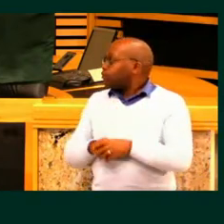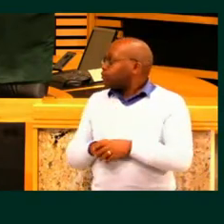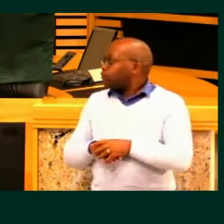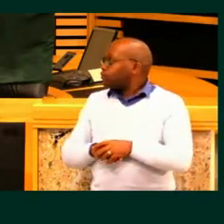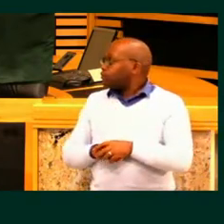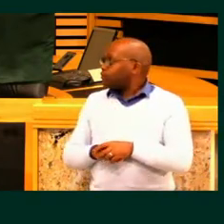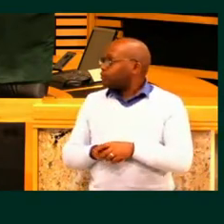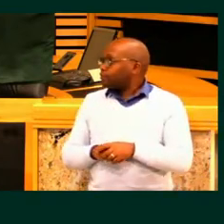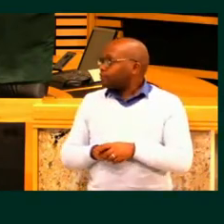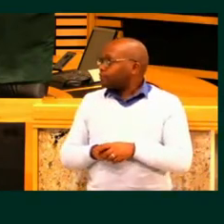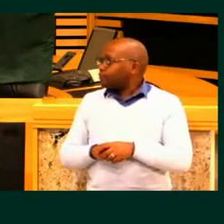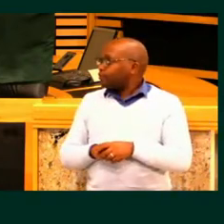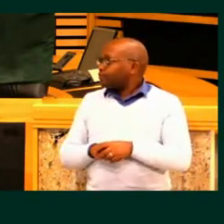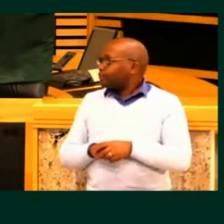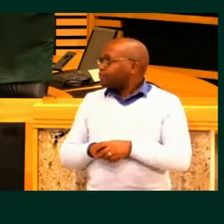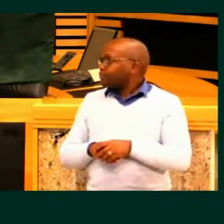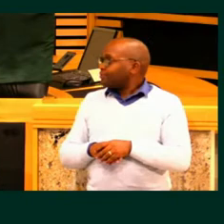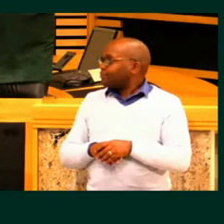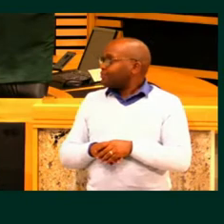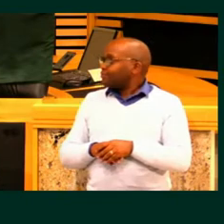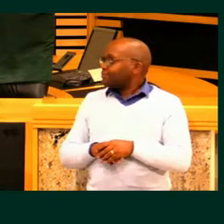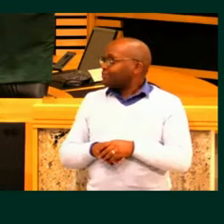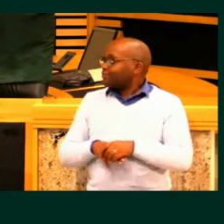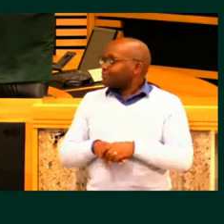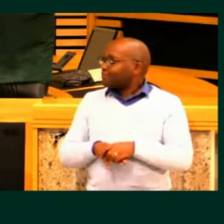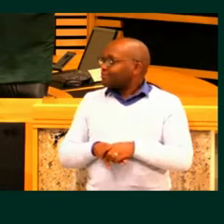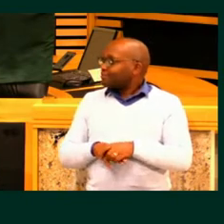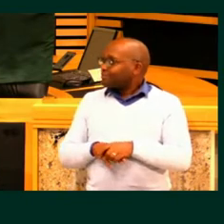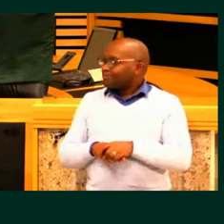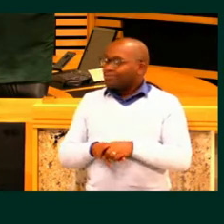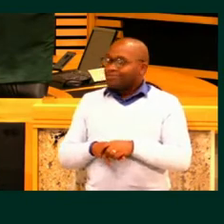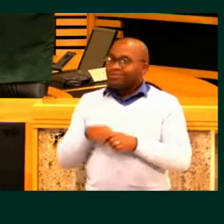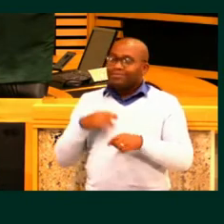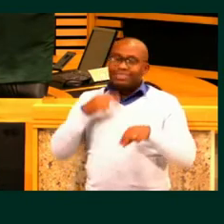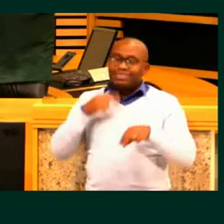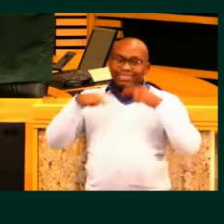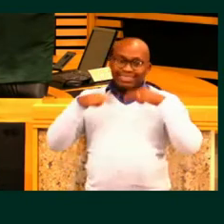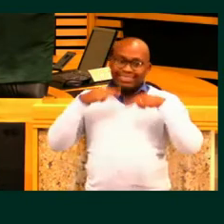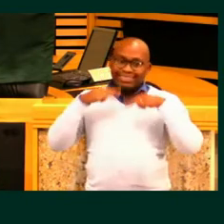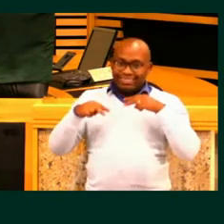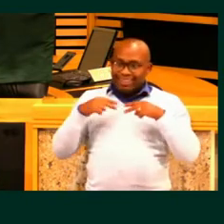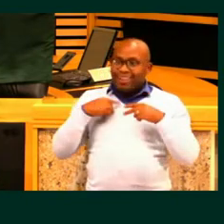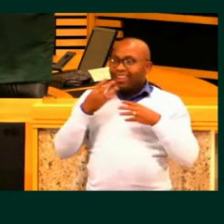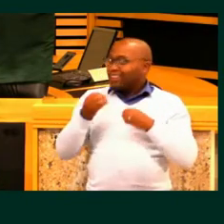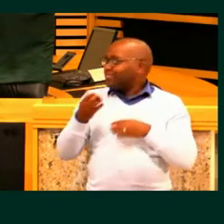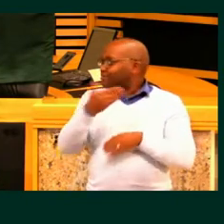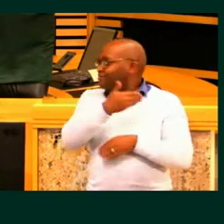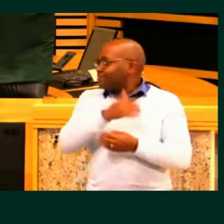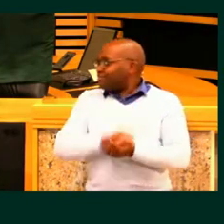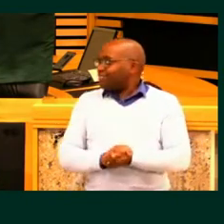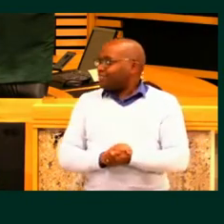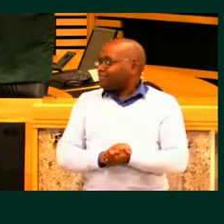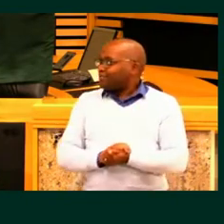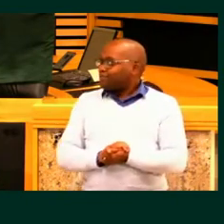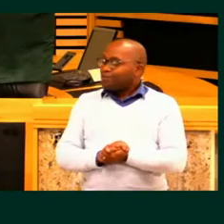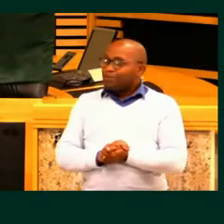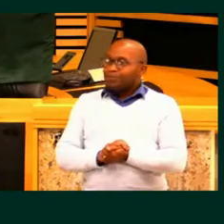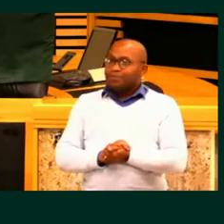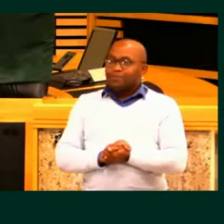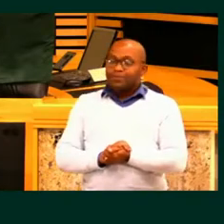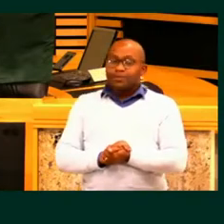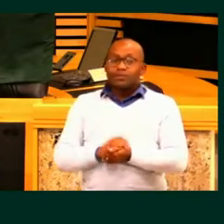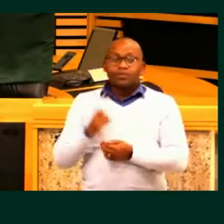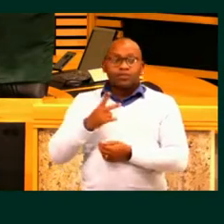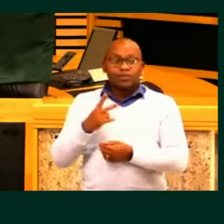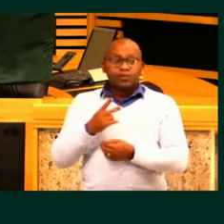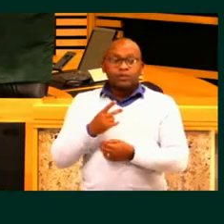announcements dinner dinner is served in the members dining hall um we've also provided um